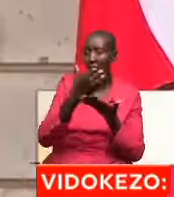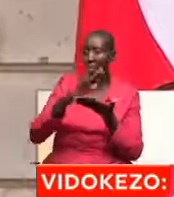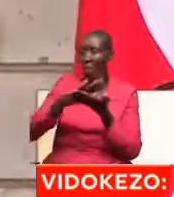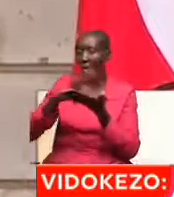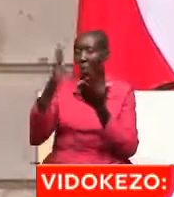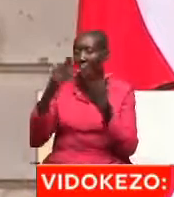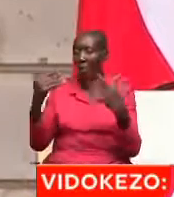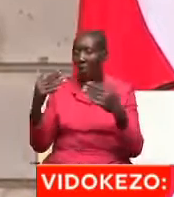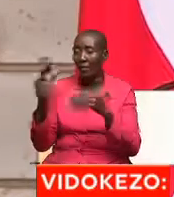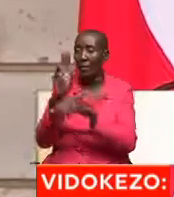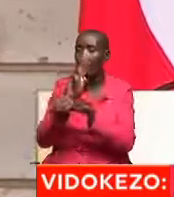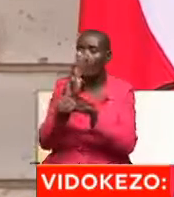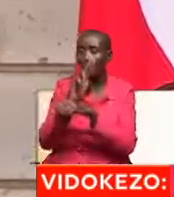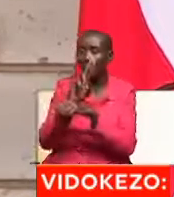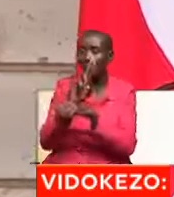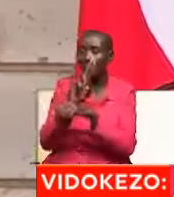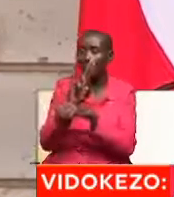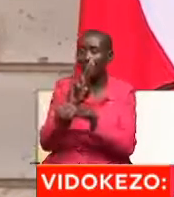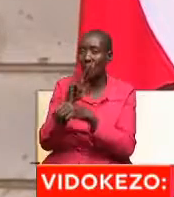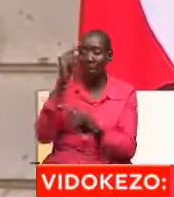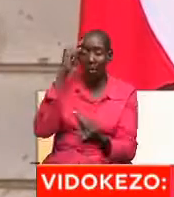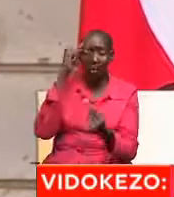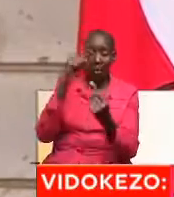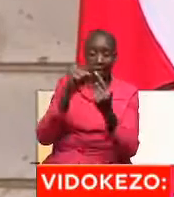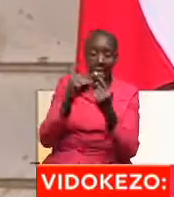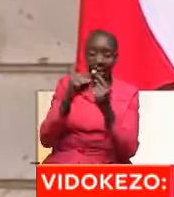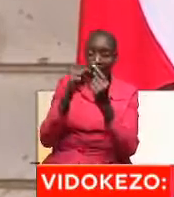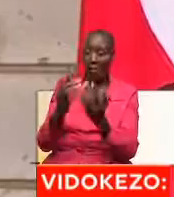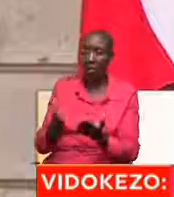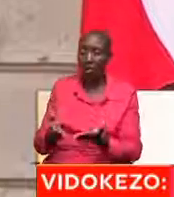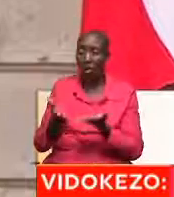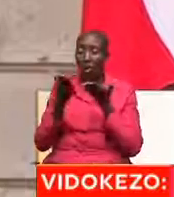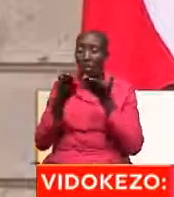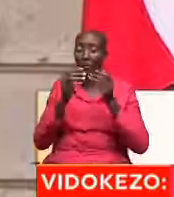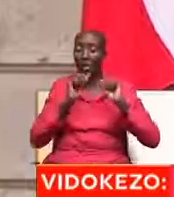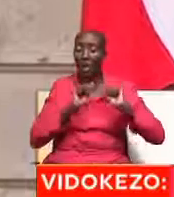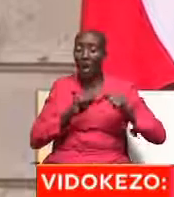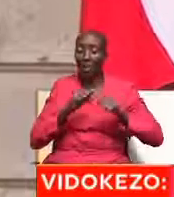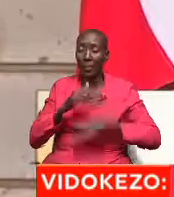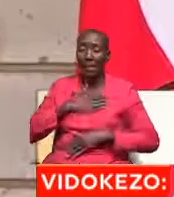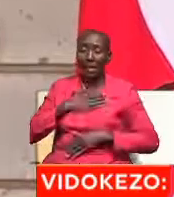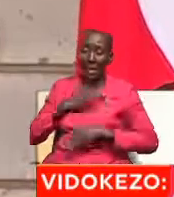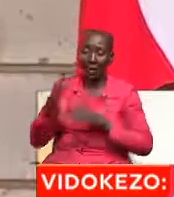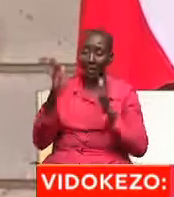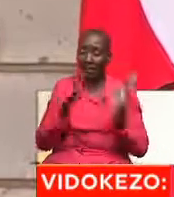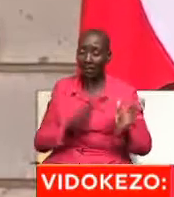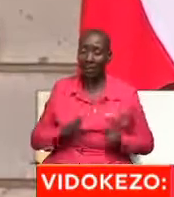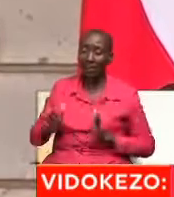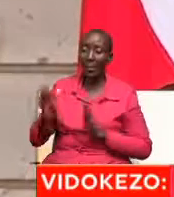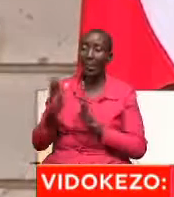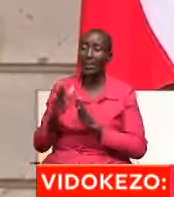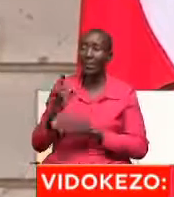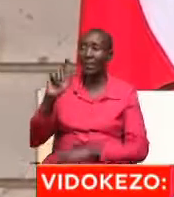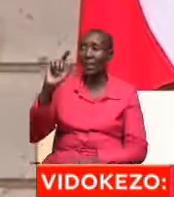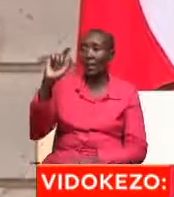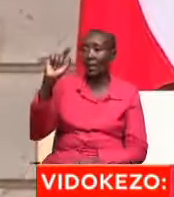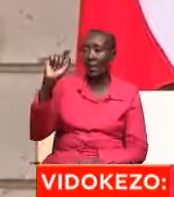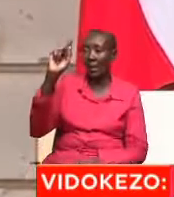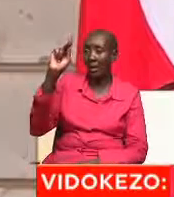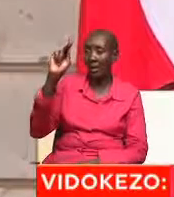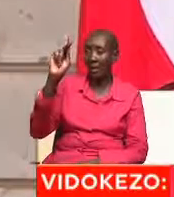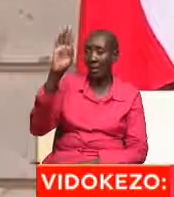sanitizers and masks with the aim of enhancing our capabilities and preparedness. Kenya Bureau of